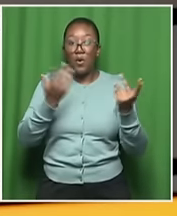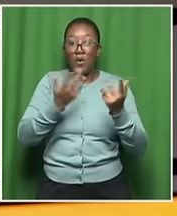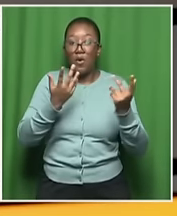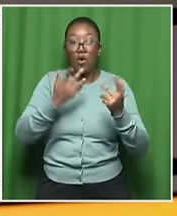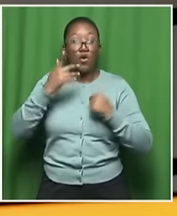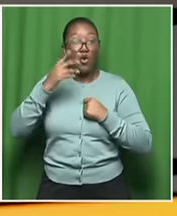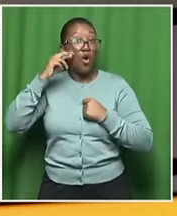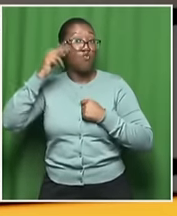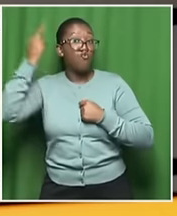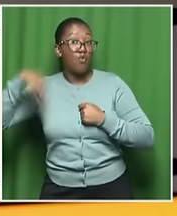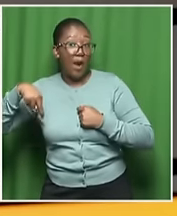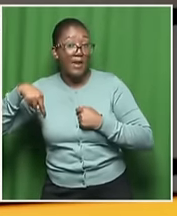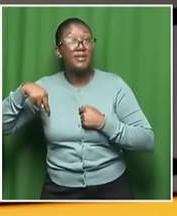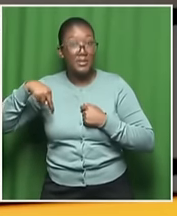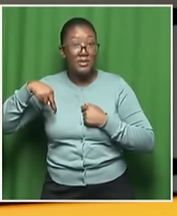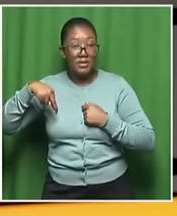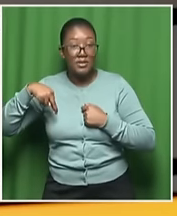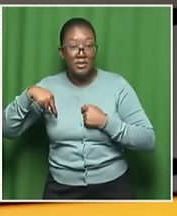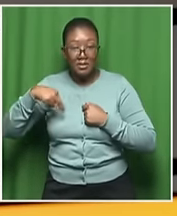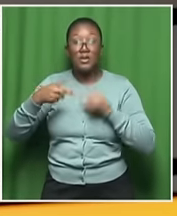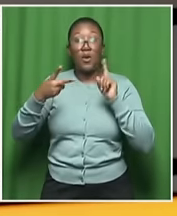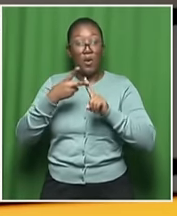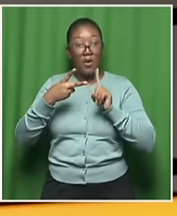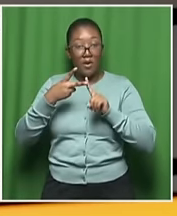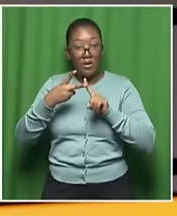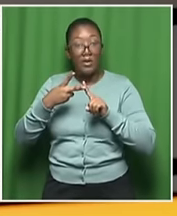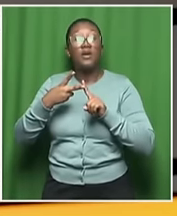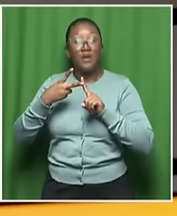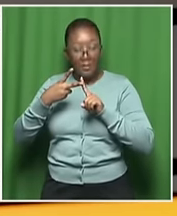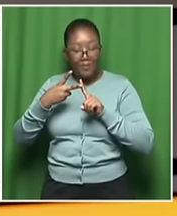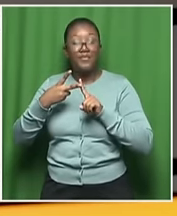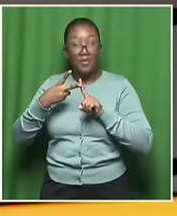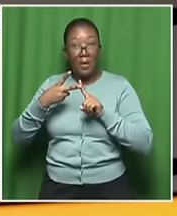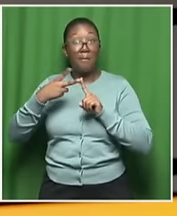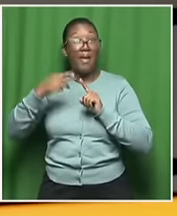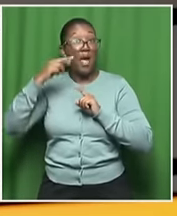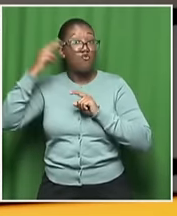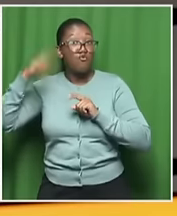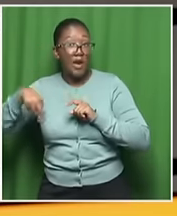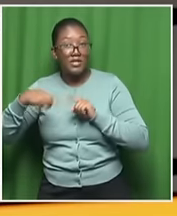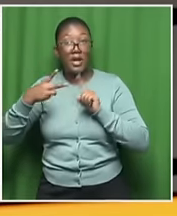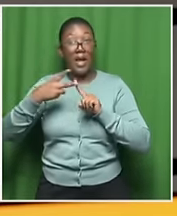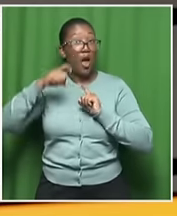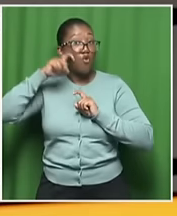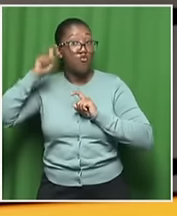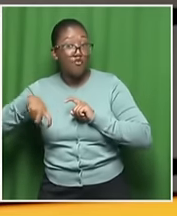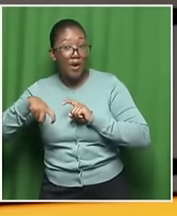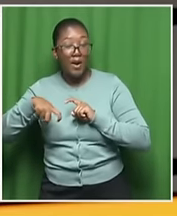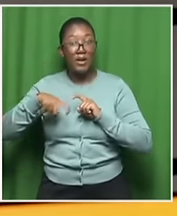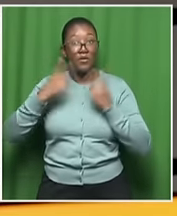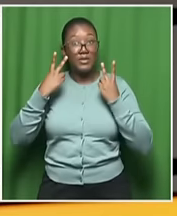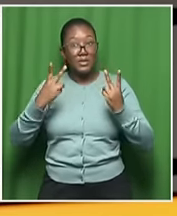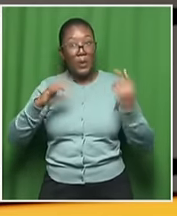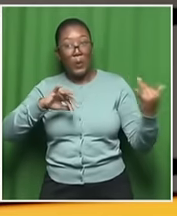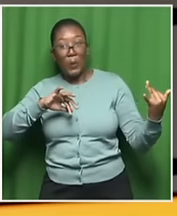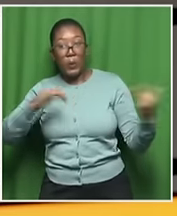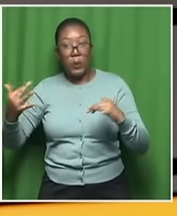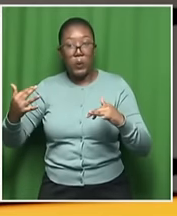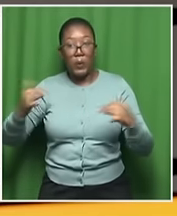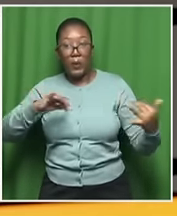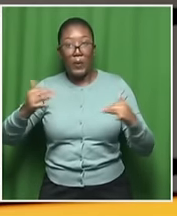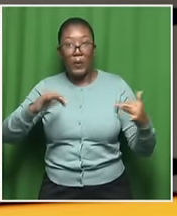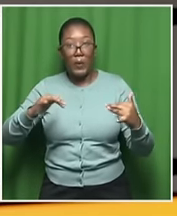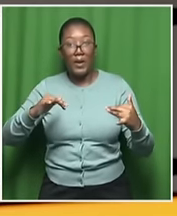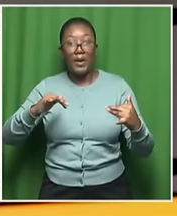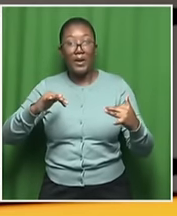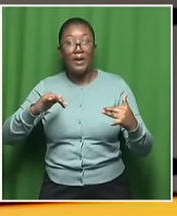was Russia. And I always say, when we're talking about war, the aggressor is also